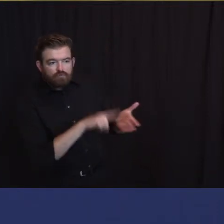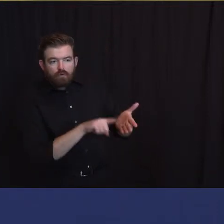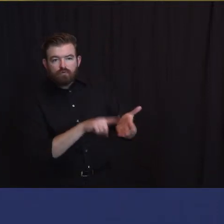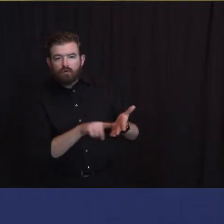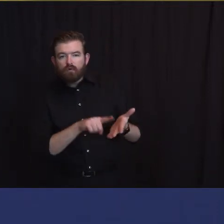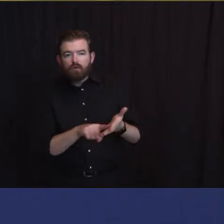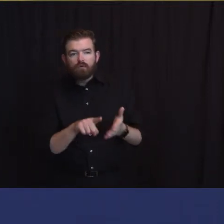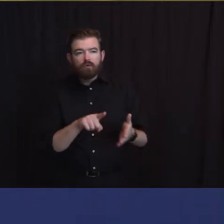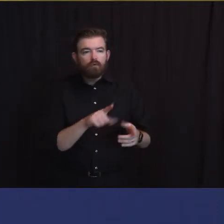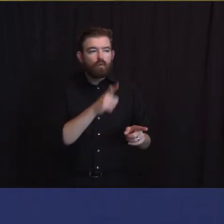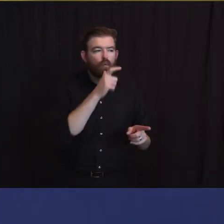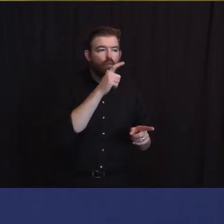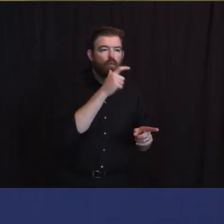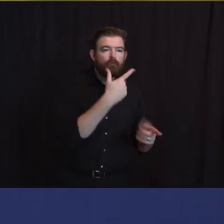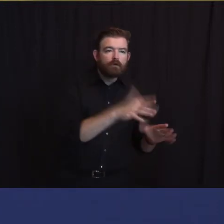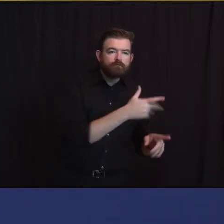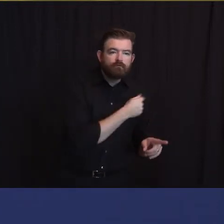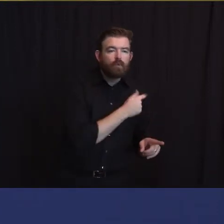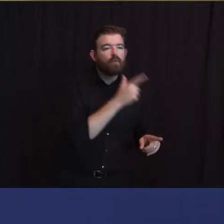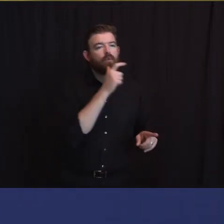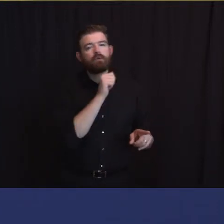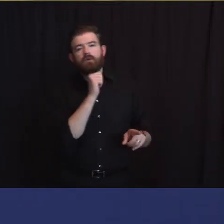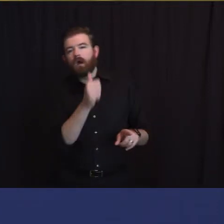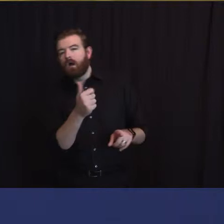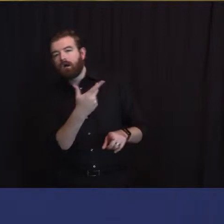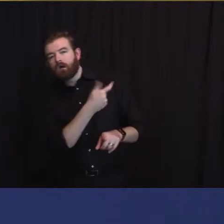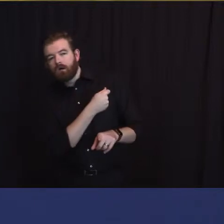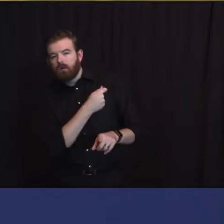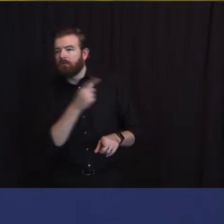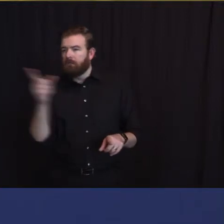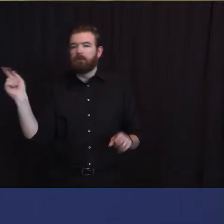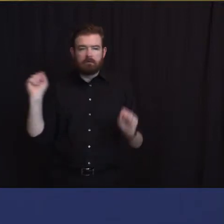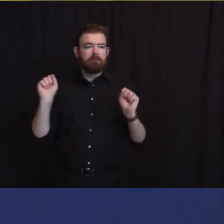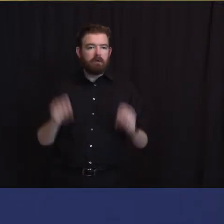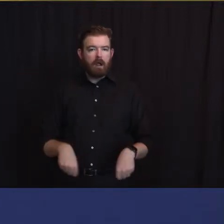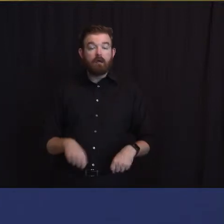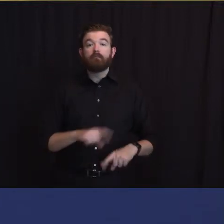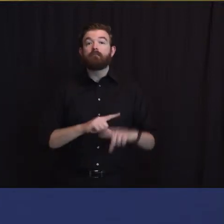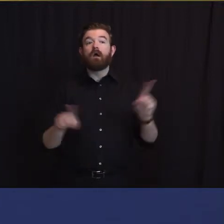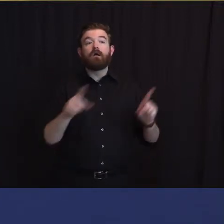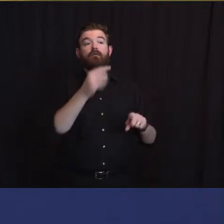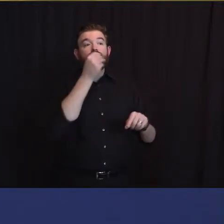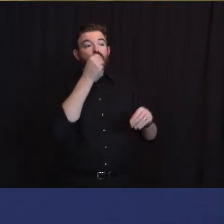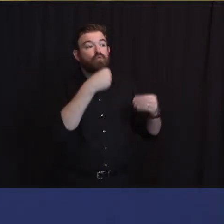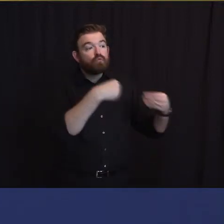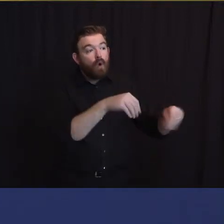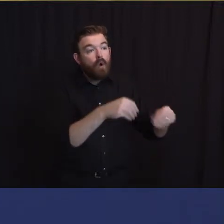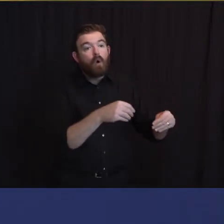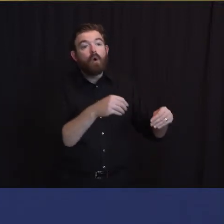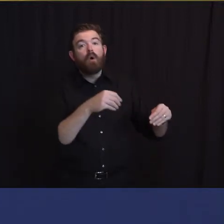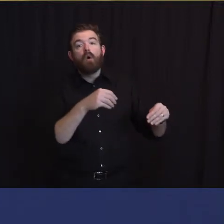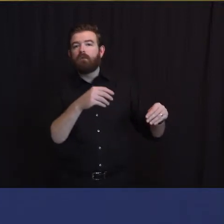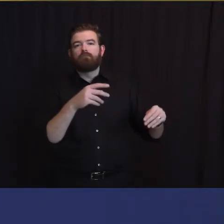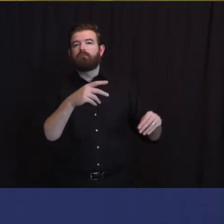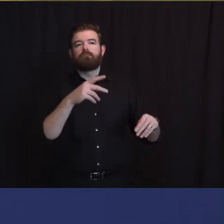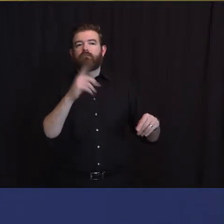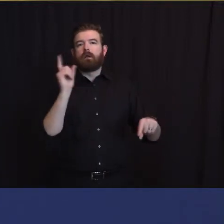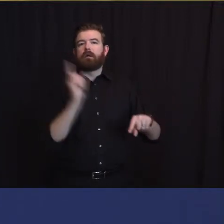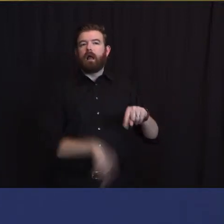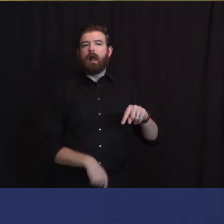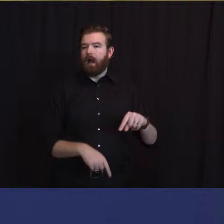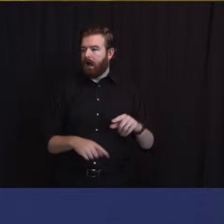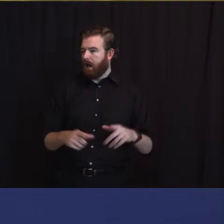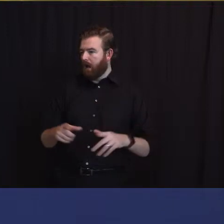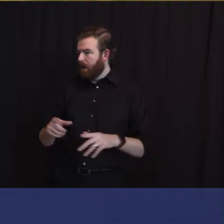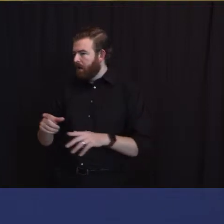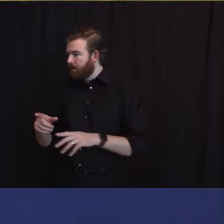supermarket, for instance, you don't know which members of the public are coming into your store, so it's much harder to verify vaccination status. In